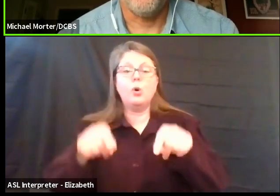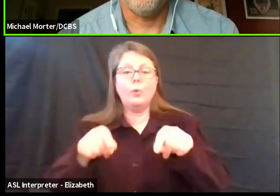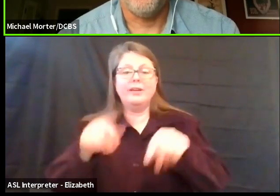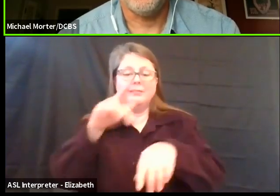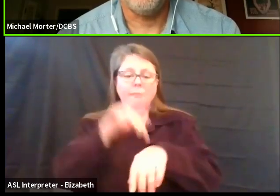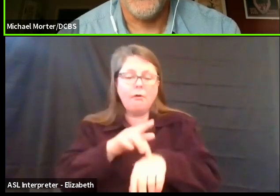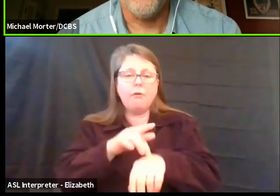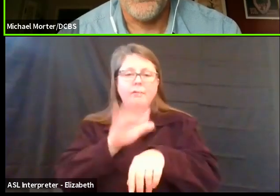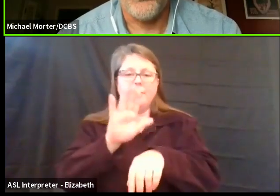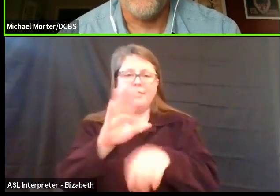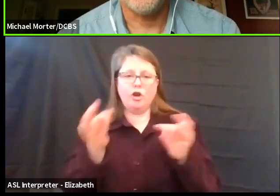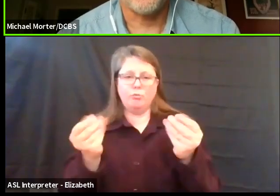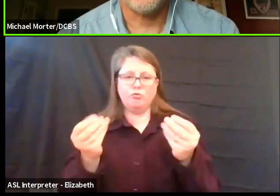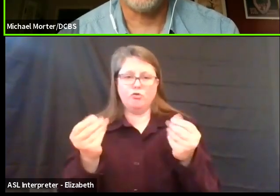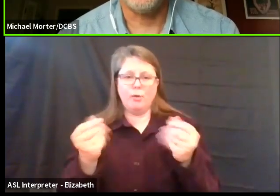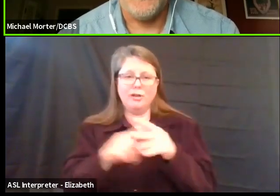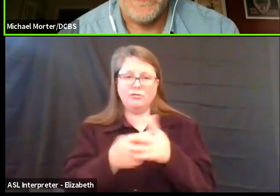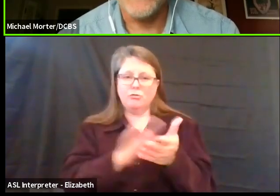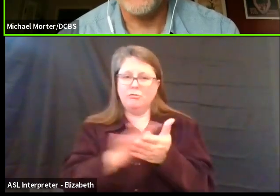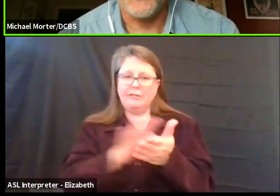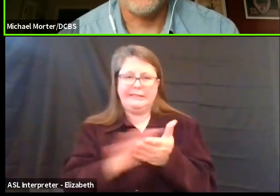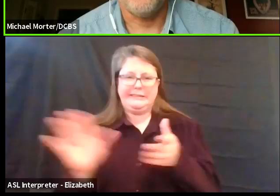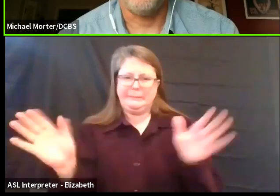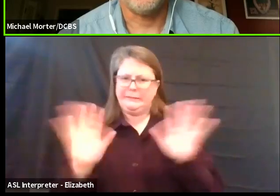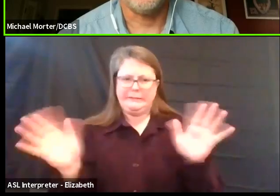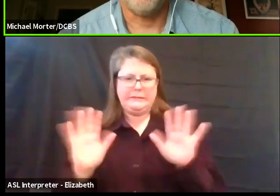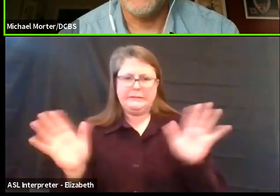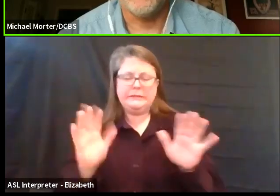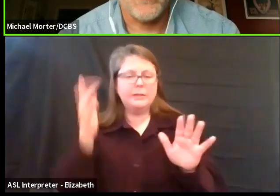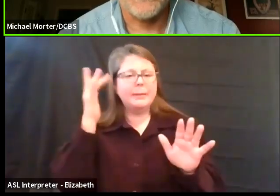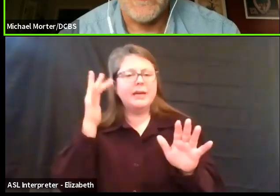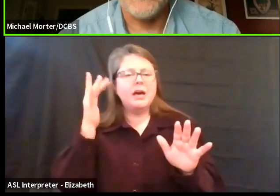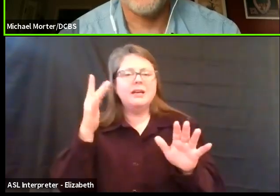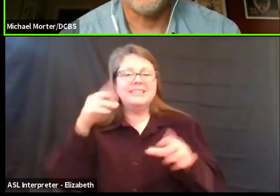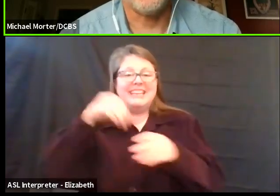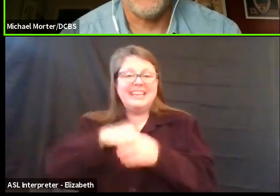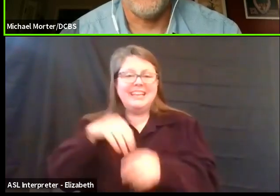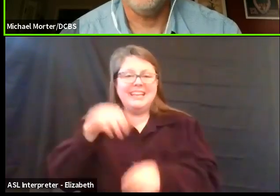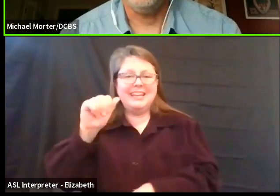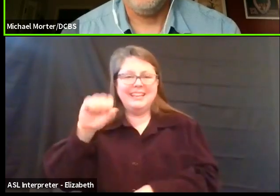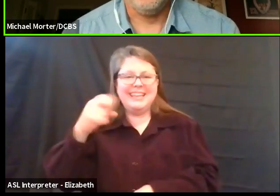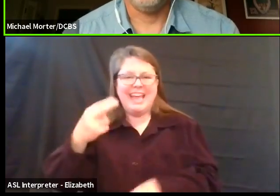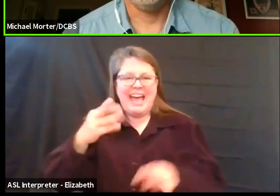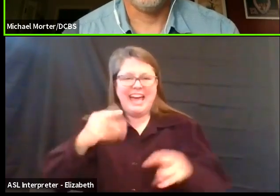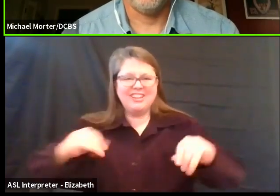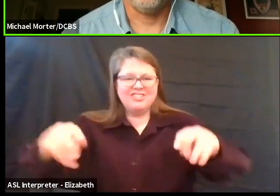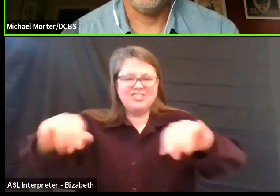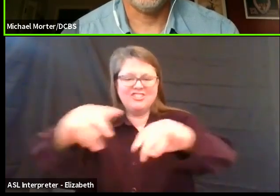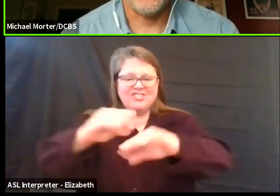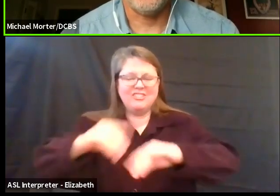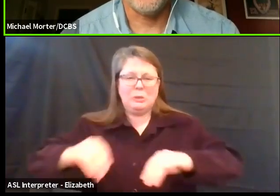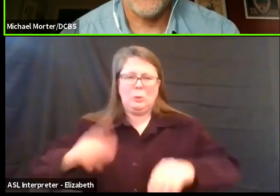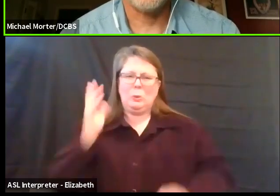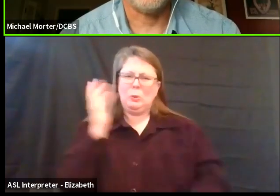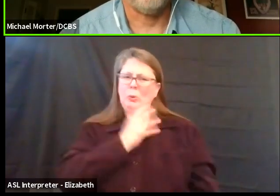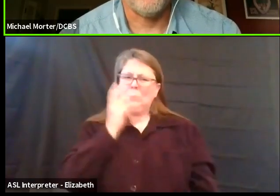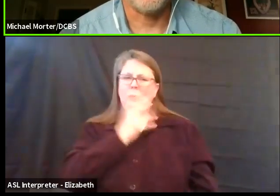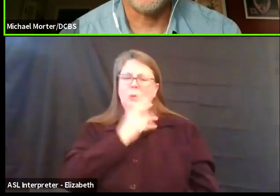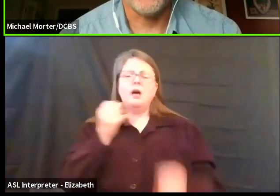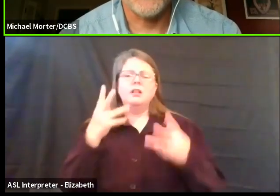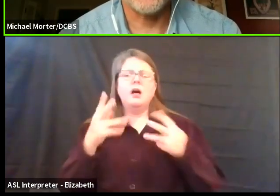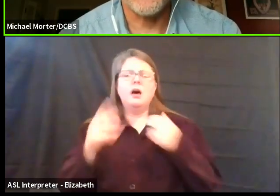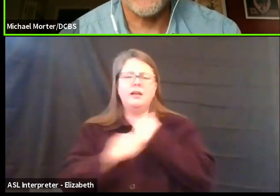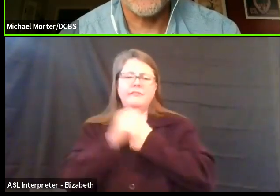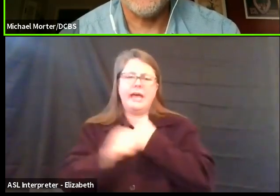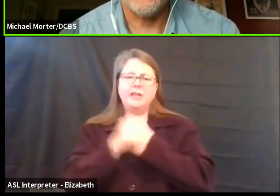because what you don't know is what's in the ash right now. There could be a lot of hazards there. And so the state is asking